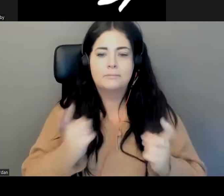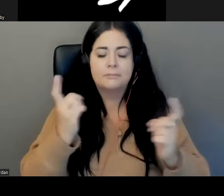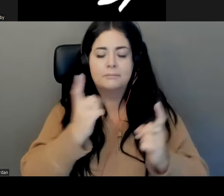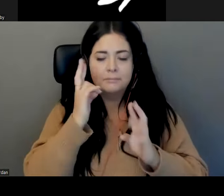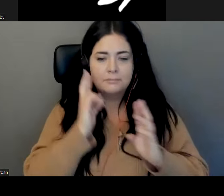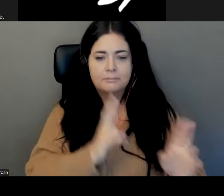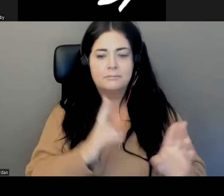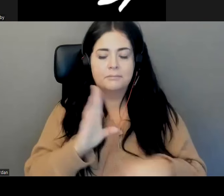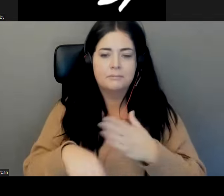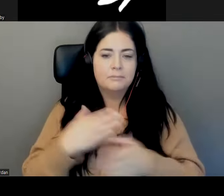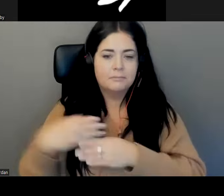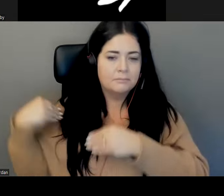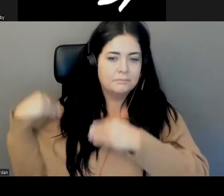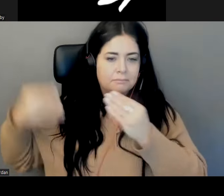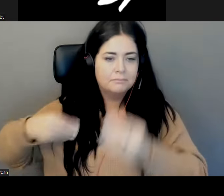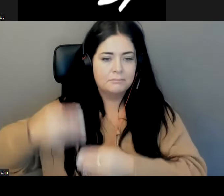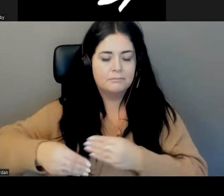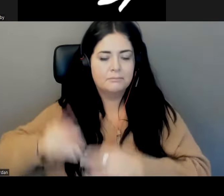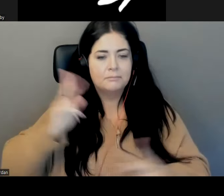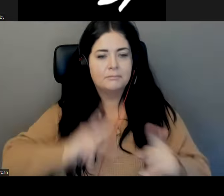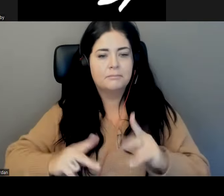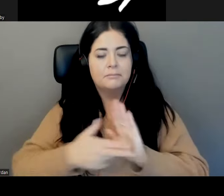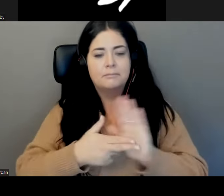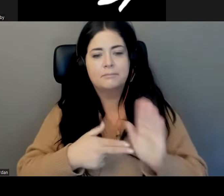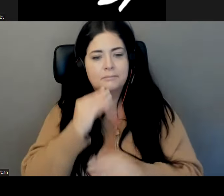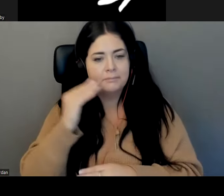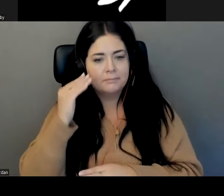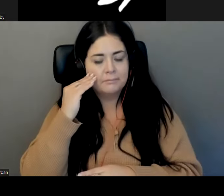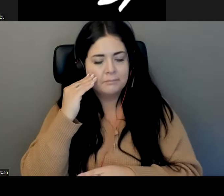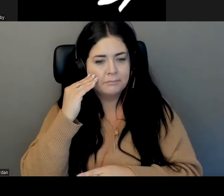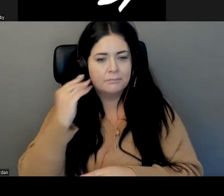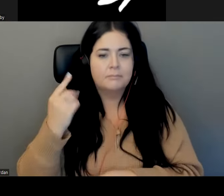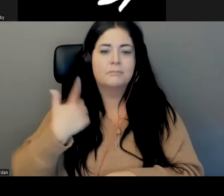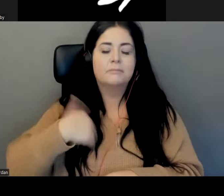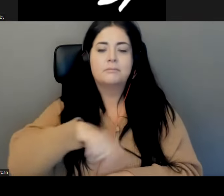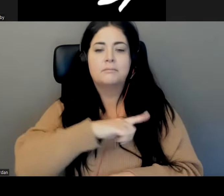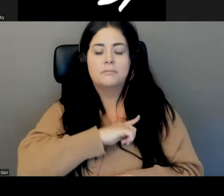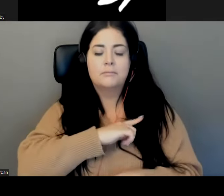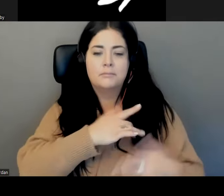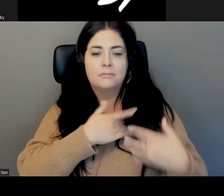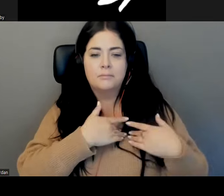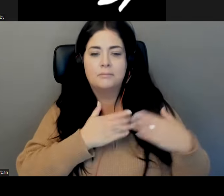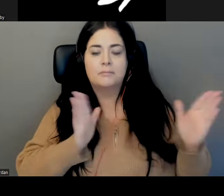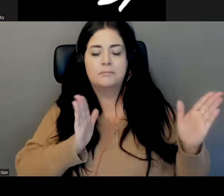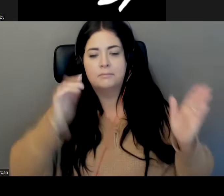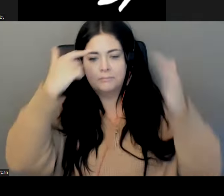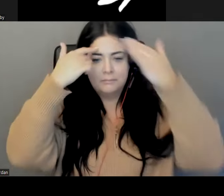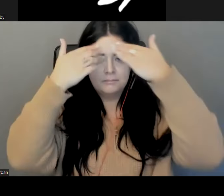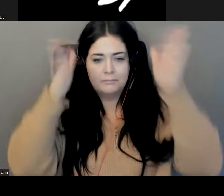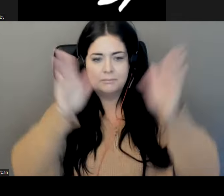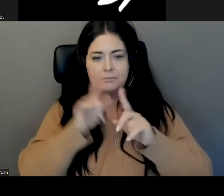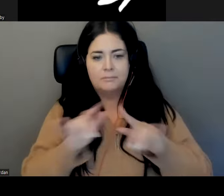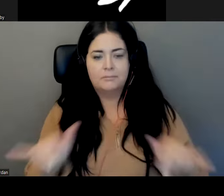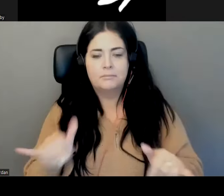of all who call it home. As we open our hearts and minds to the past, we commit ourselves to working in